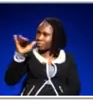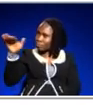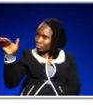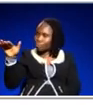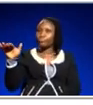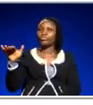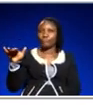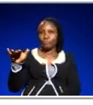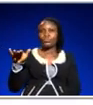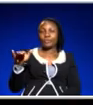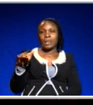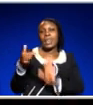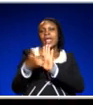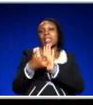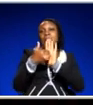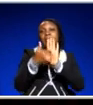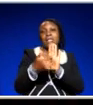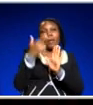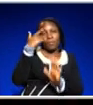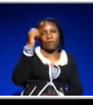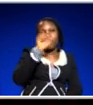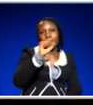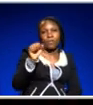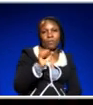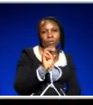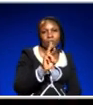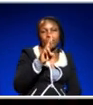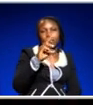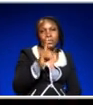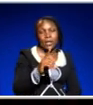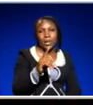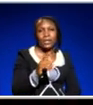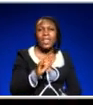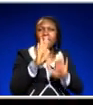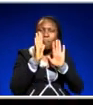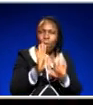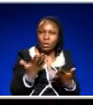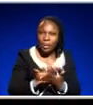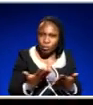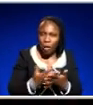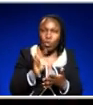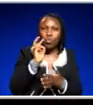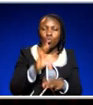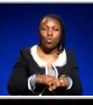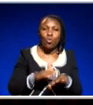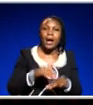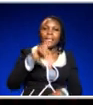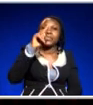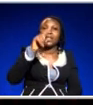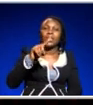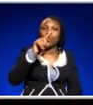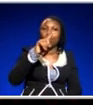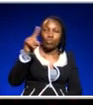The key thing to note here is we are looking at the root, whether it is the square root, is the cube